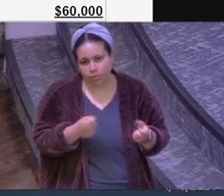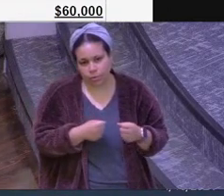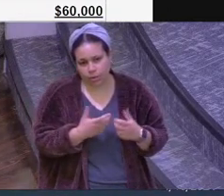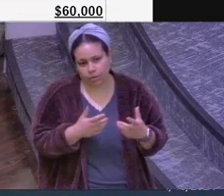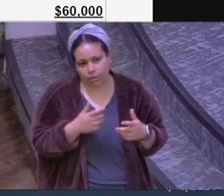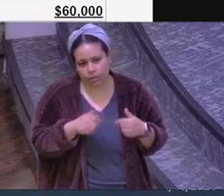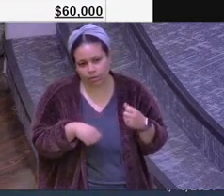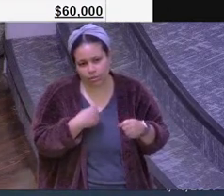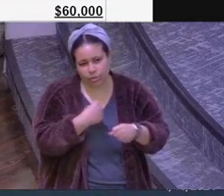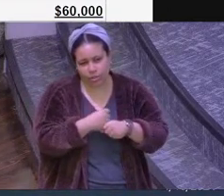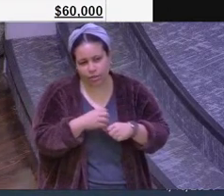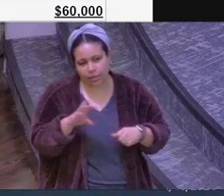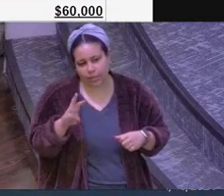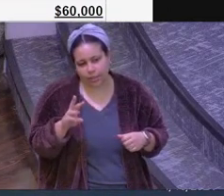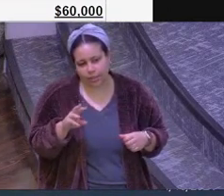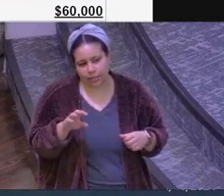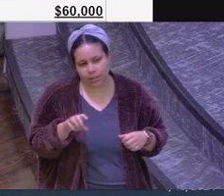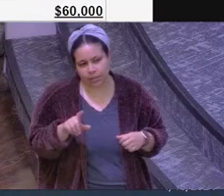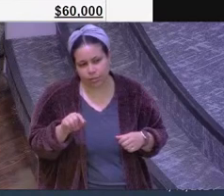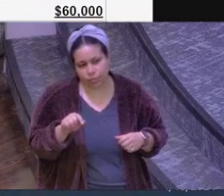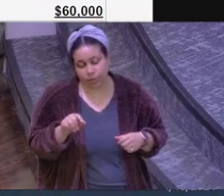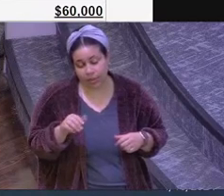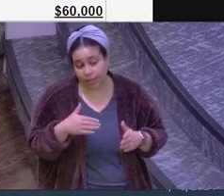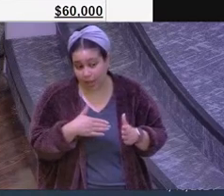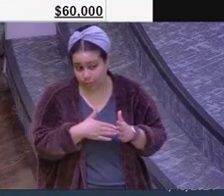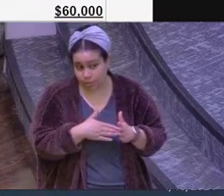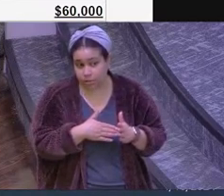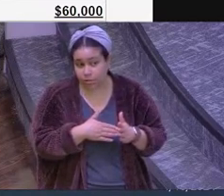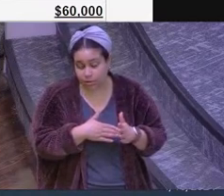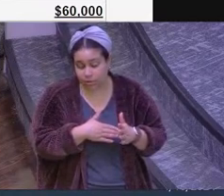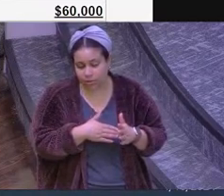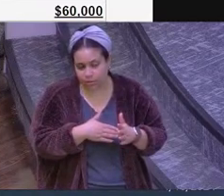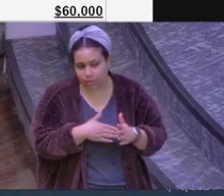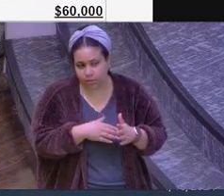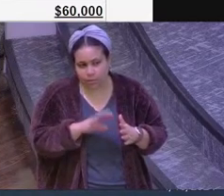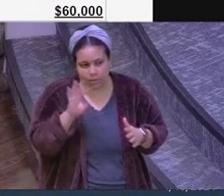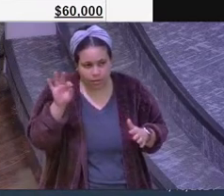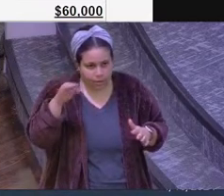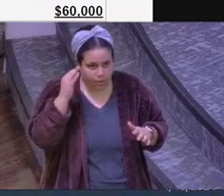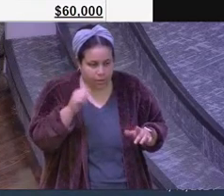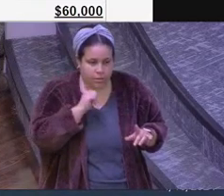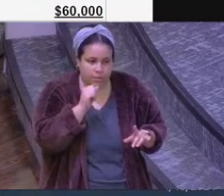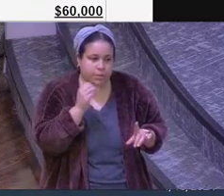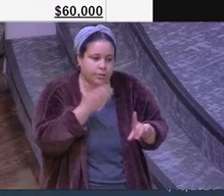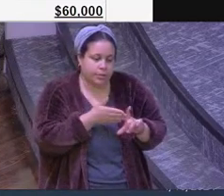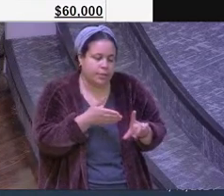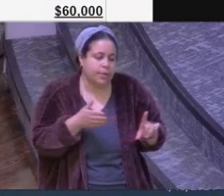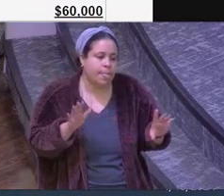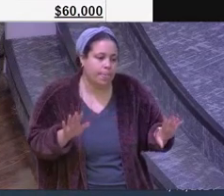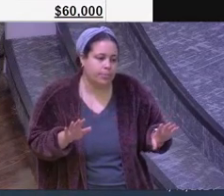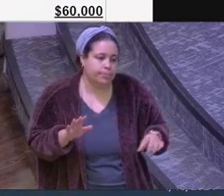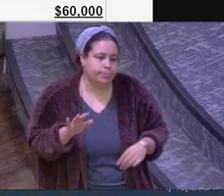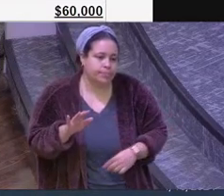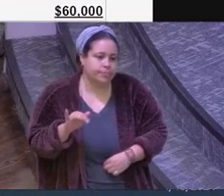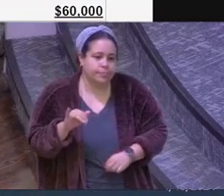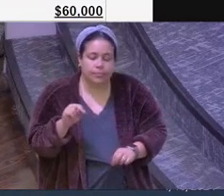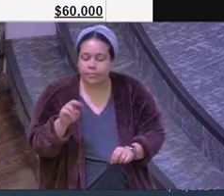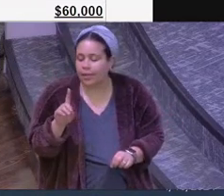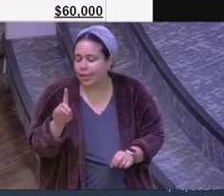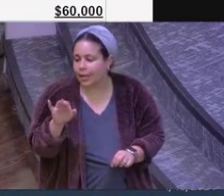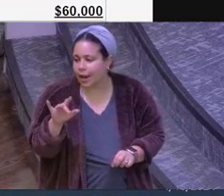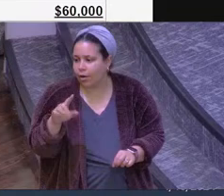we're tracking around $16,000 to $20,000. Federal indirect costs, why such a big decrease there is because of our ARPA